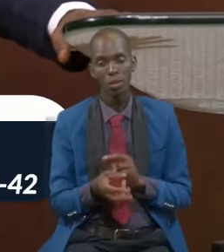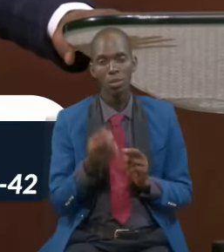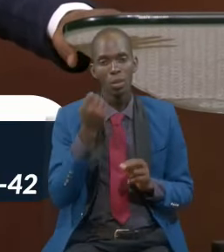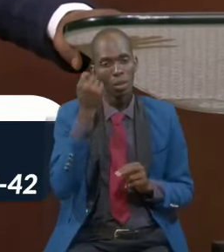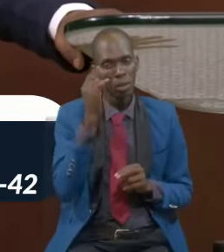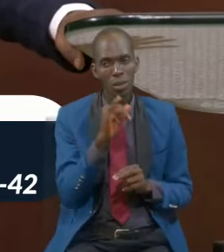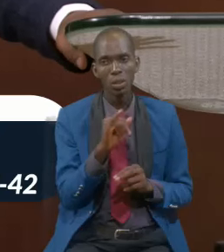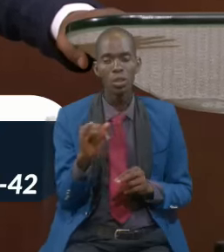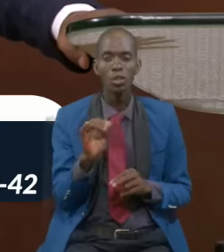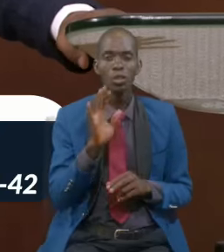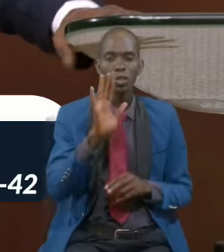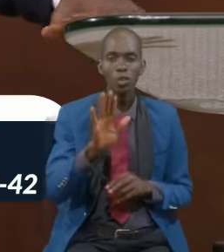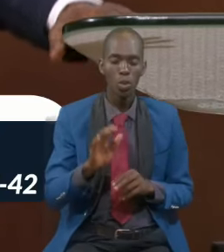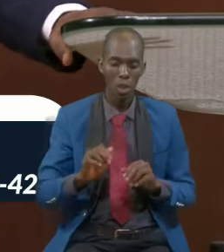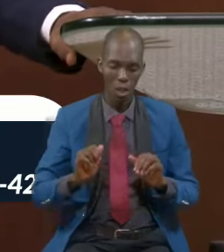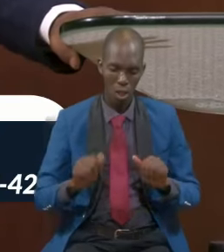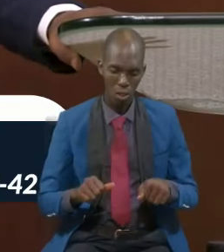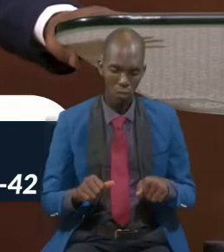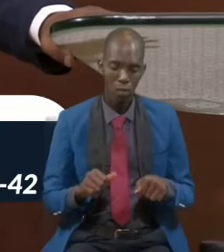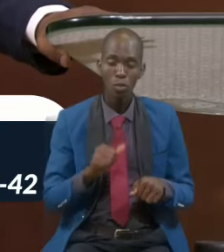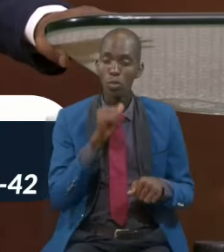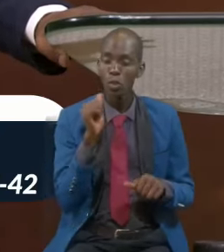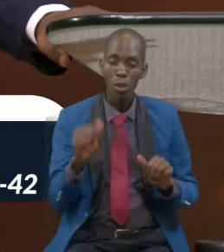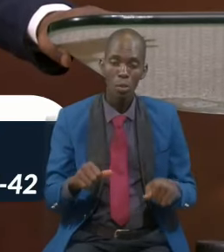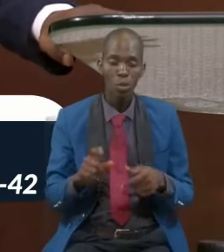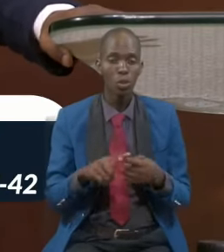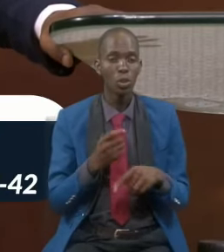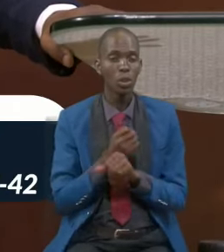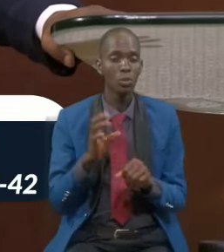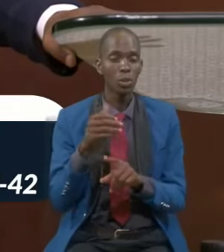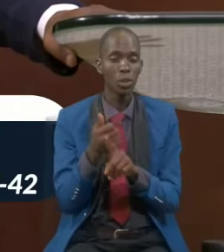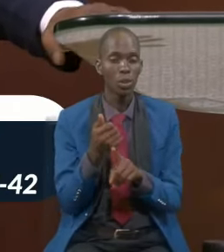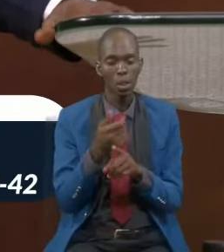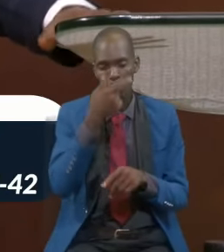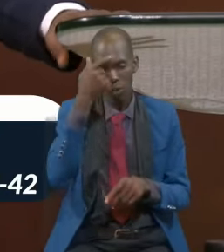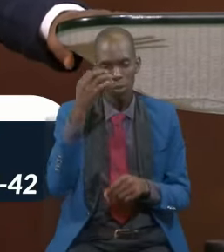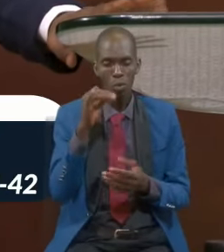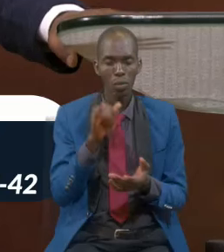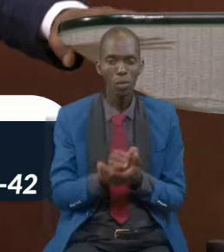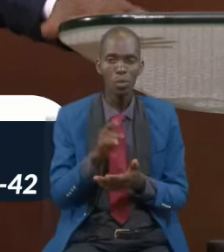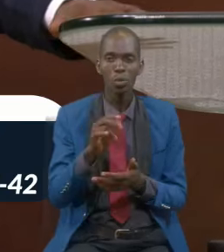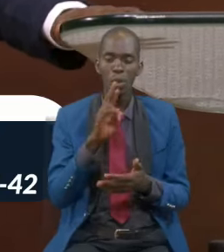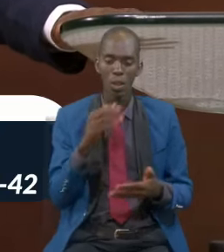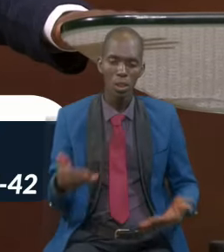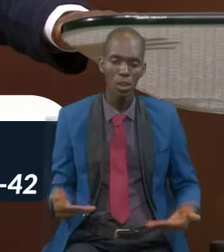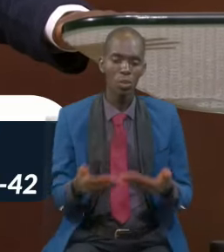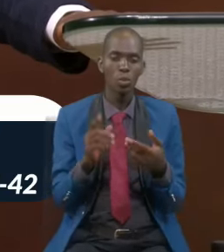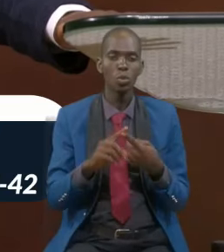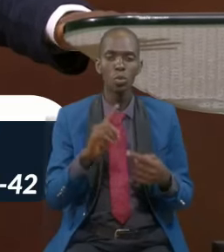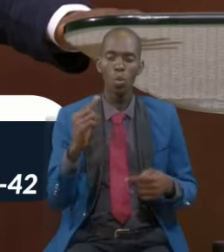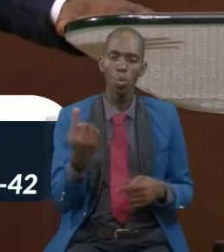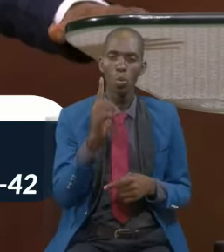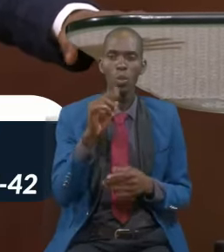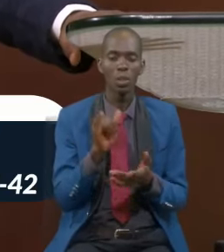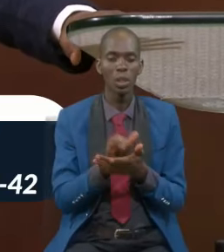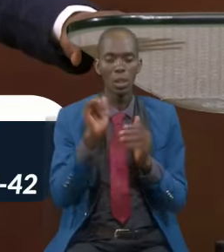understanding your inability to save yourself. And because of that, you're introduced to the only one that can save,